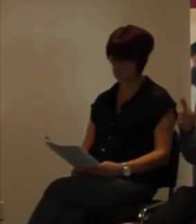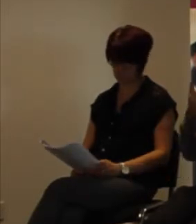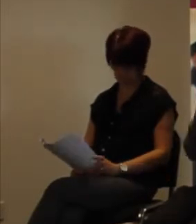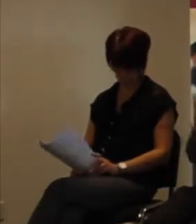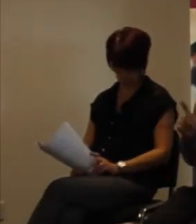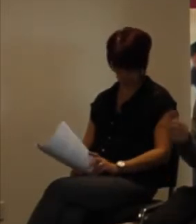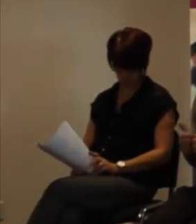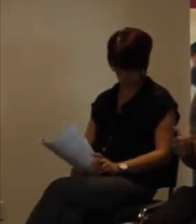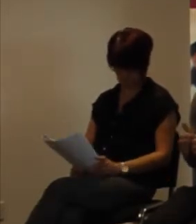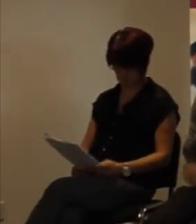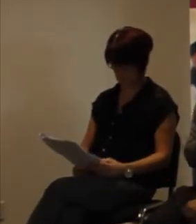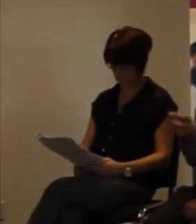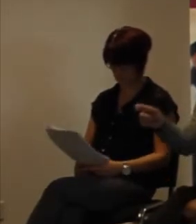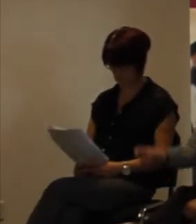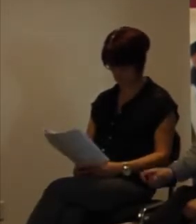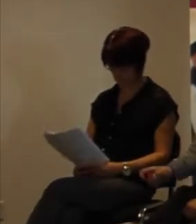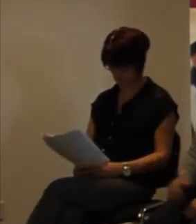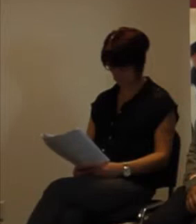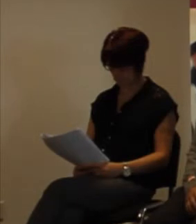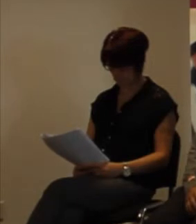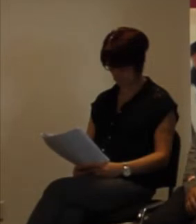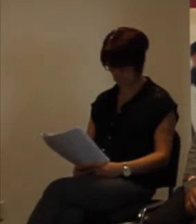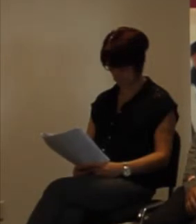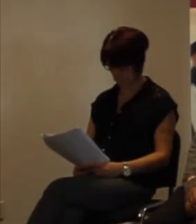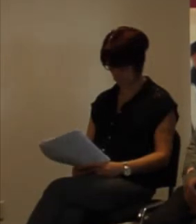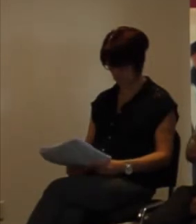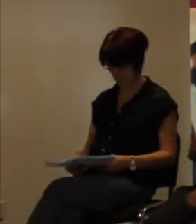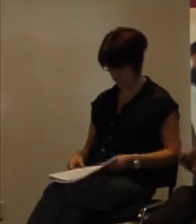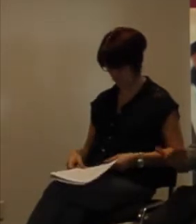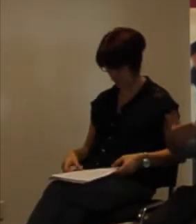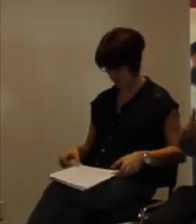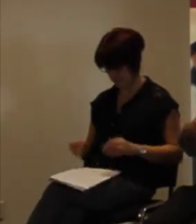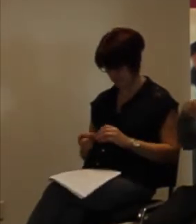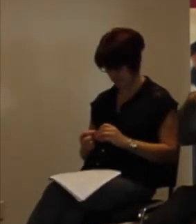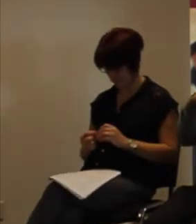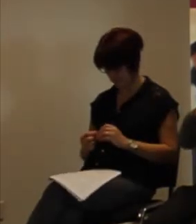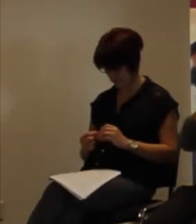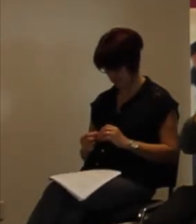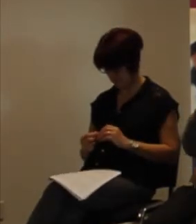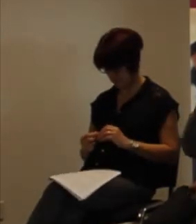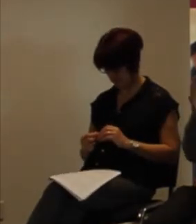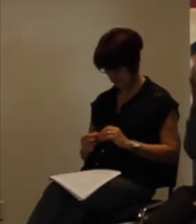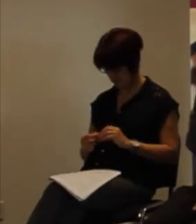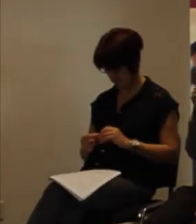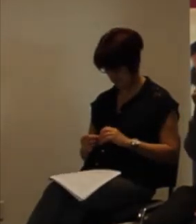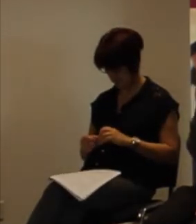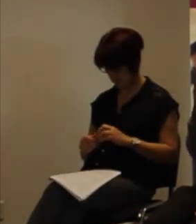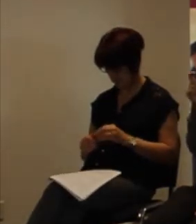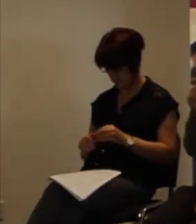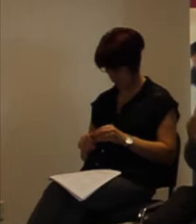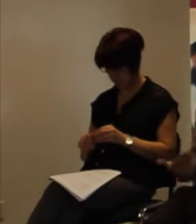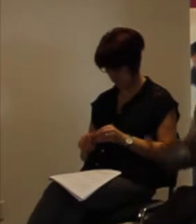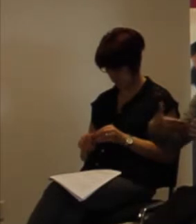appropriate. Now, extra times are categorised as less than or greater than 25% extra. In